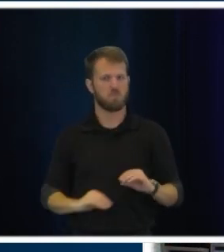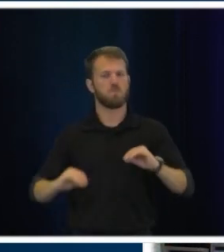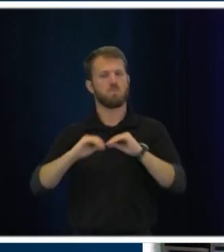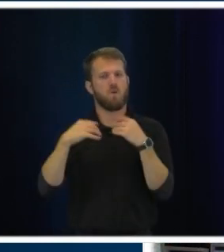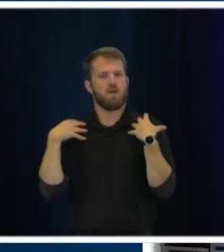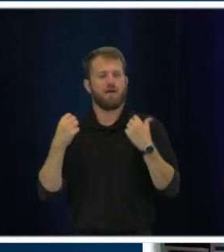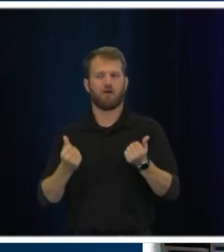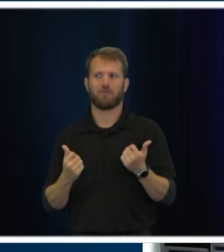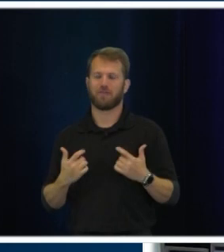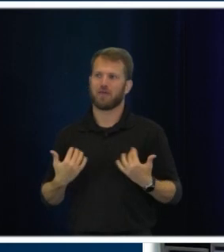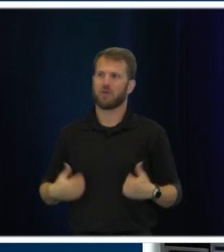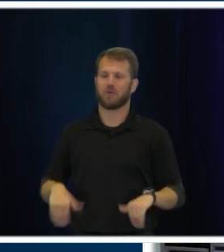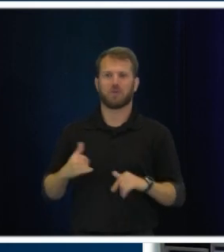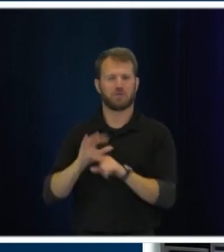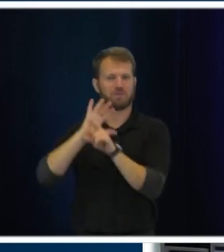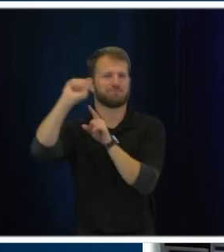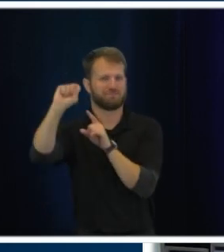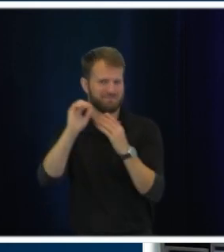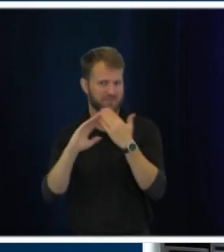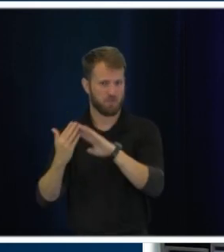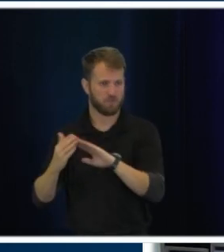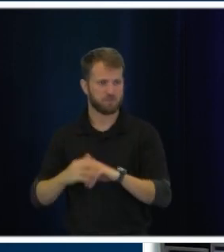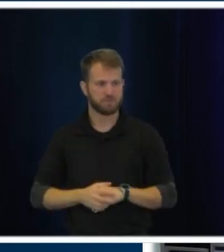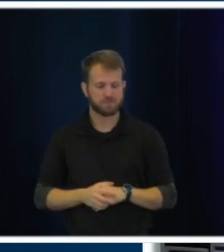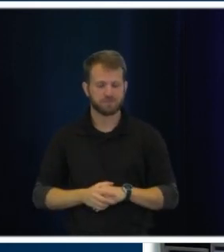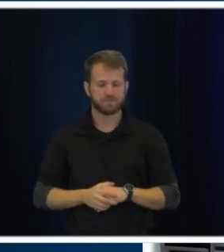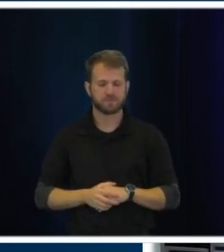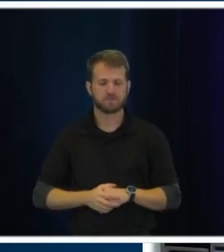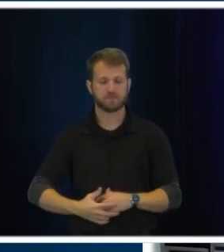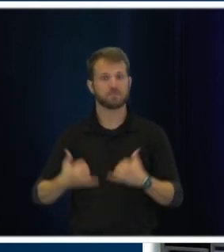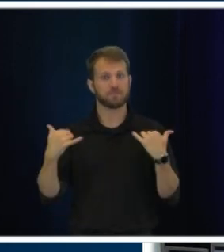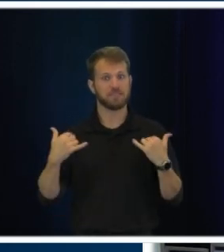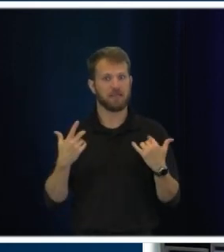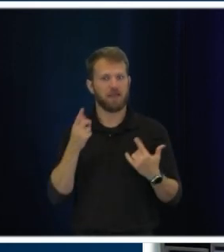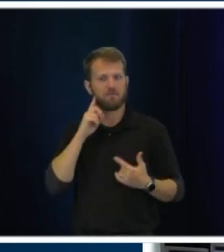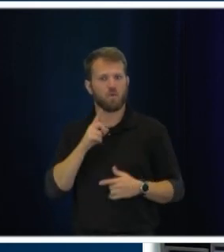Together, we will have the opportunity to discuss the importance of resiliency,